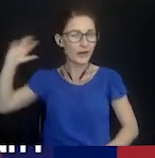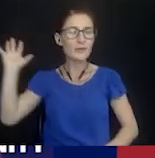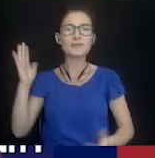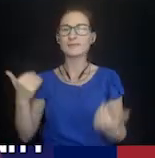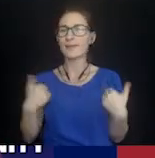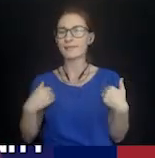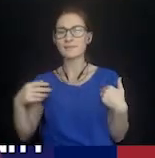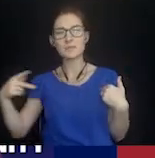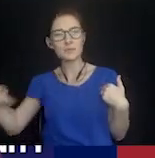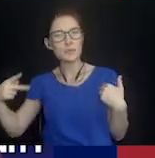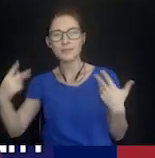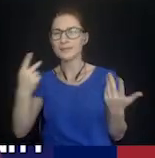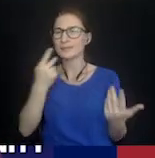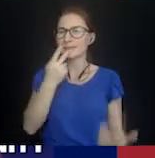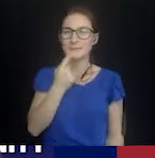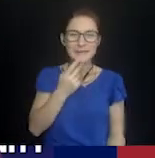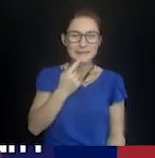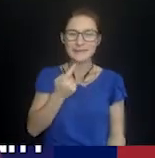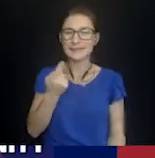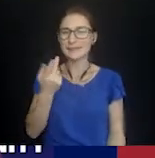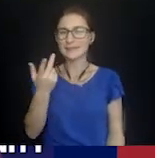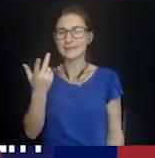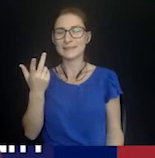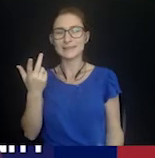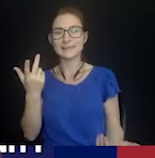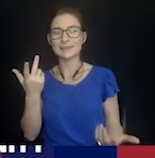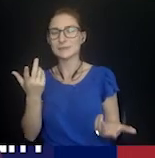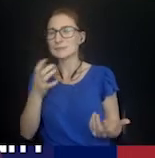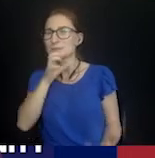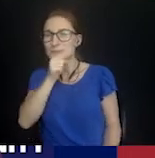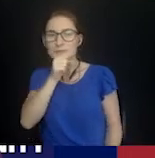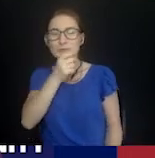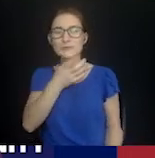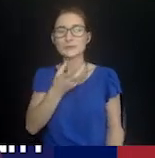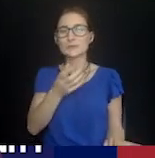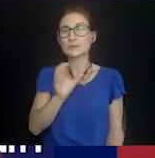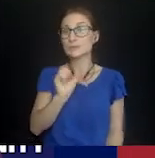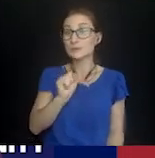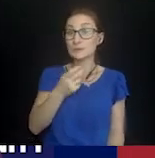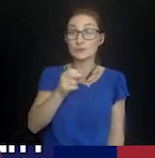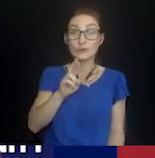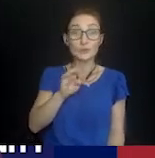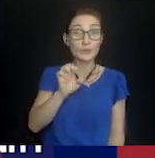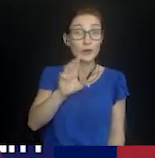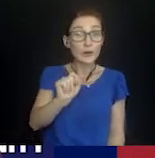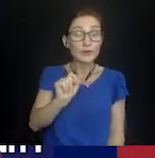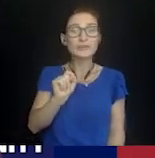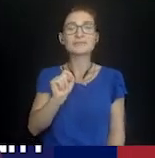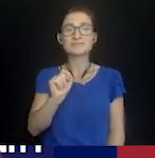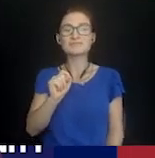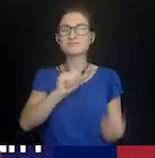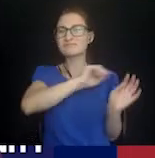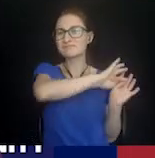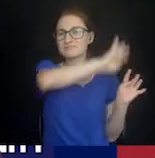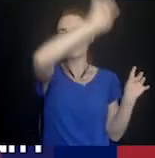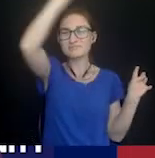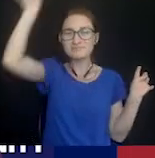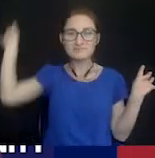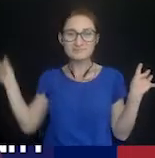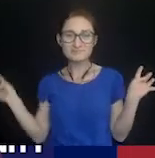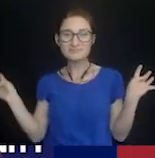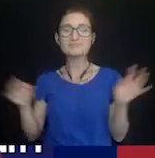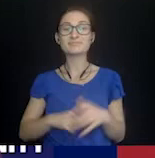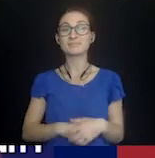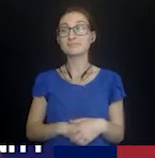pink, orange, maybe sherbet, and let's call it magenta as well. So like Debbie said,